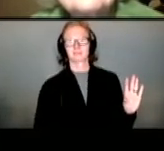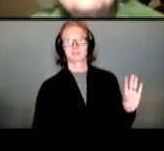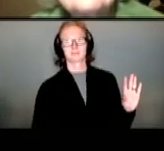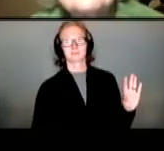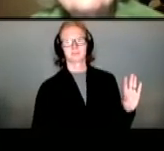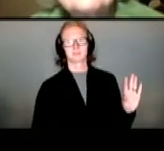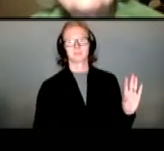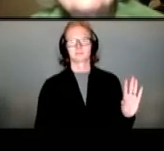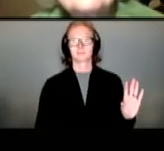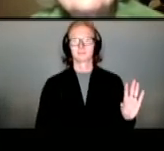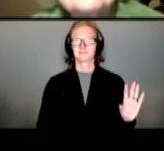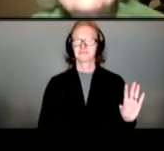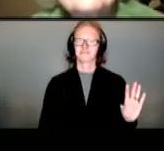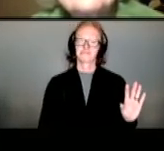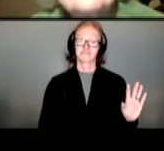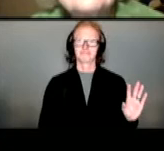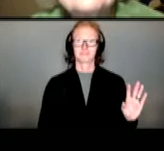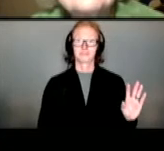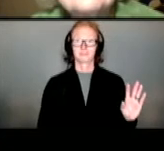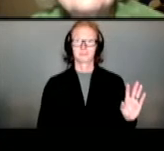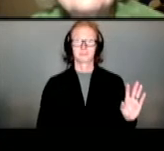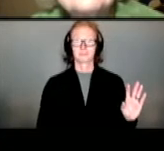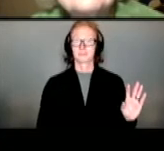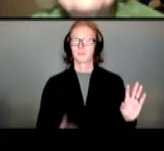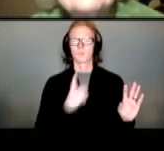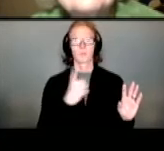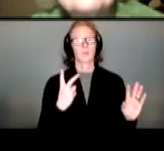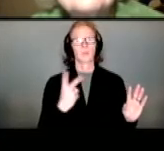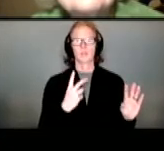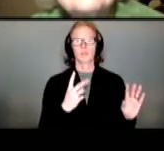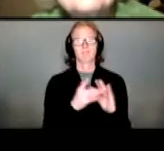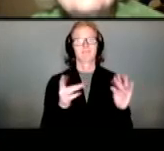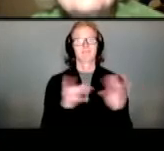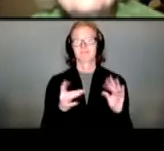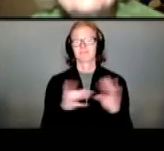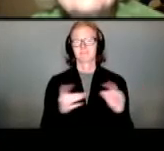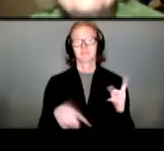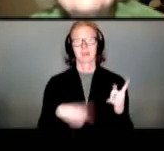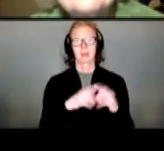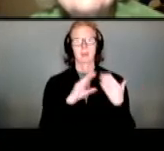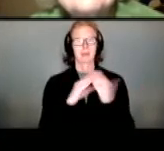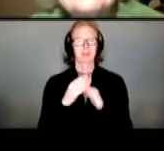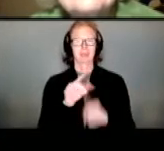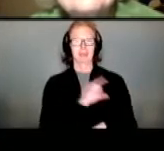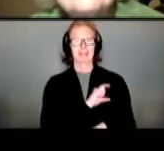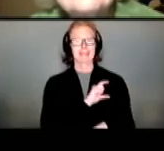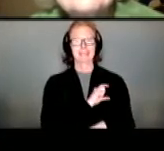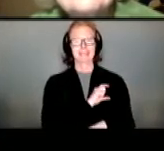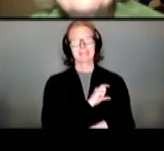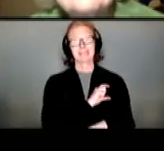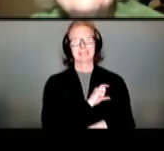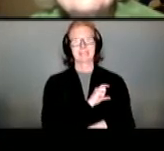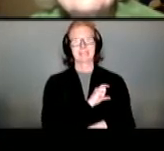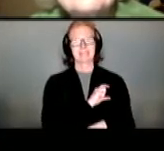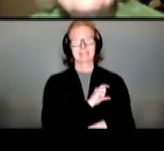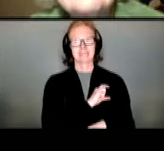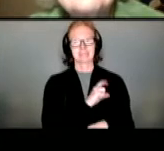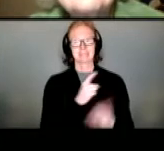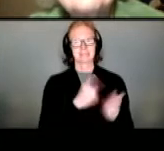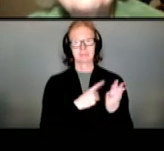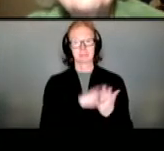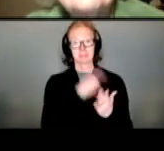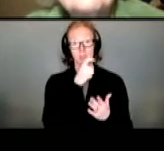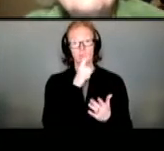than just a couple of words, community policing sometimes. Sometimes it's not really engaging the